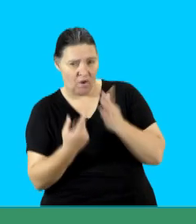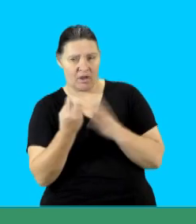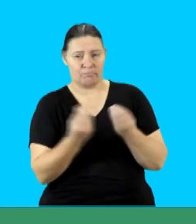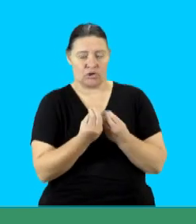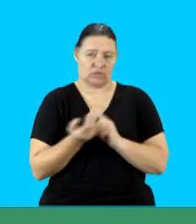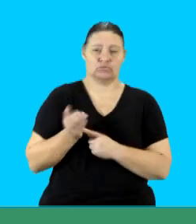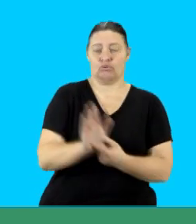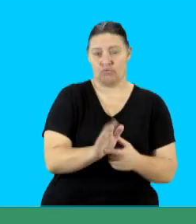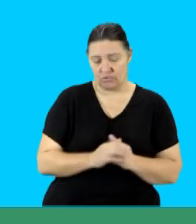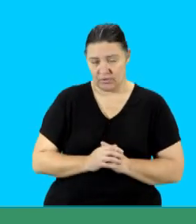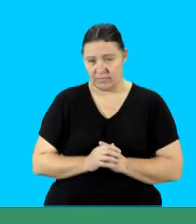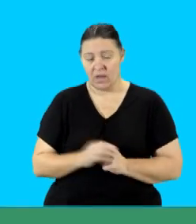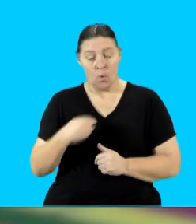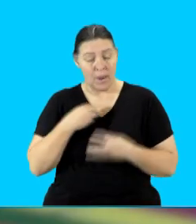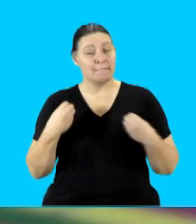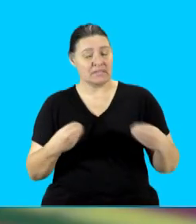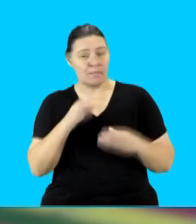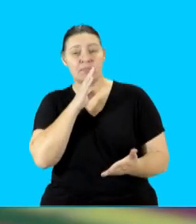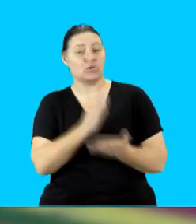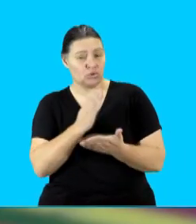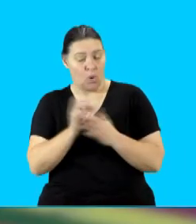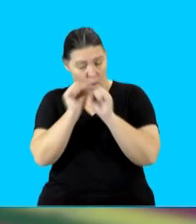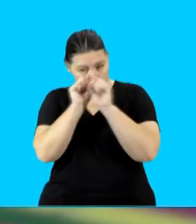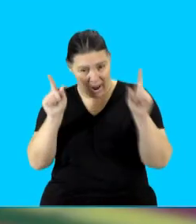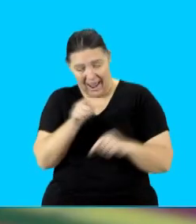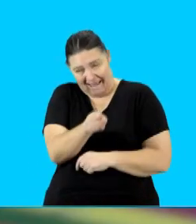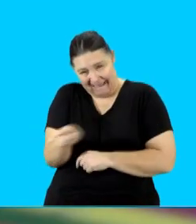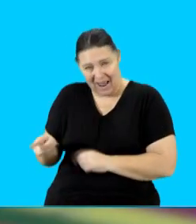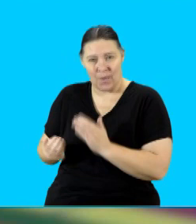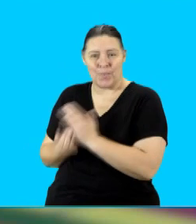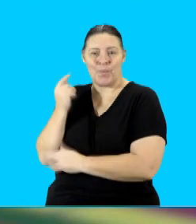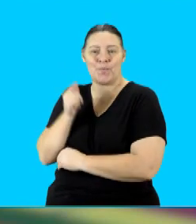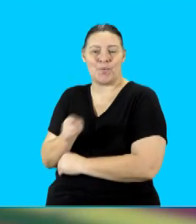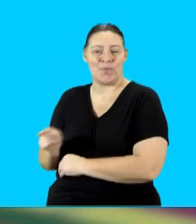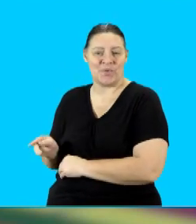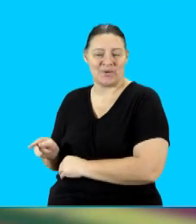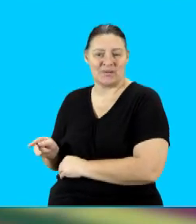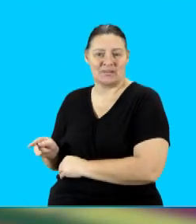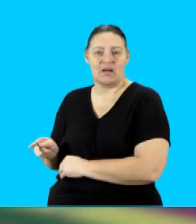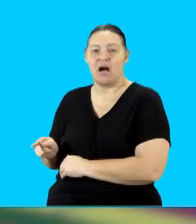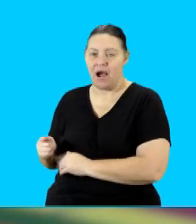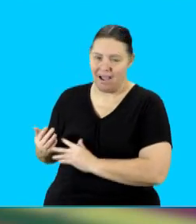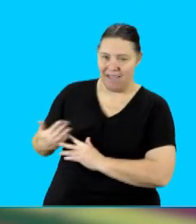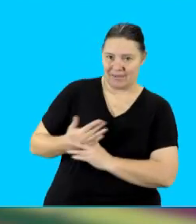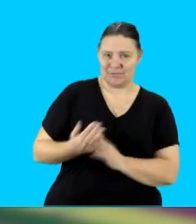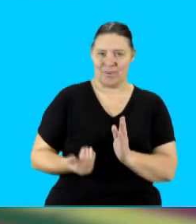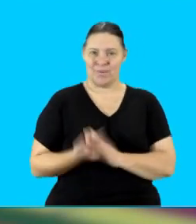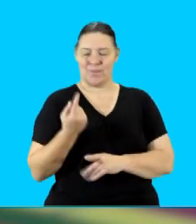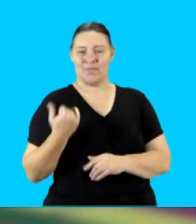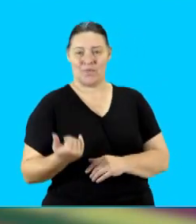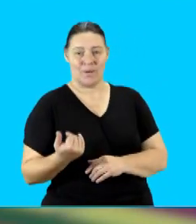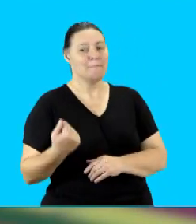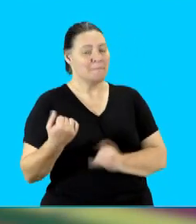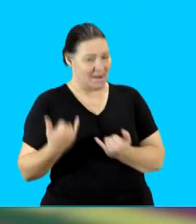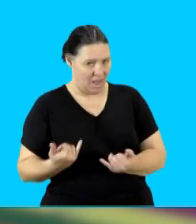their product. So as a business, we need to make sure that we are aware of those people, of those businesses entering